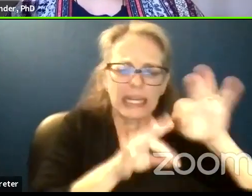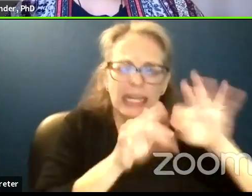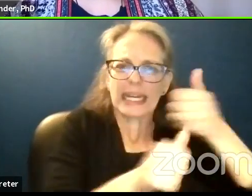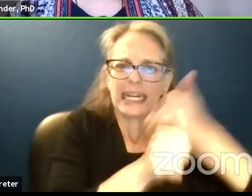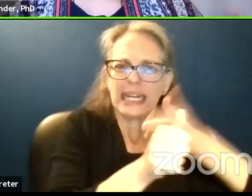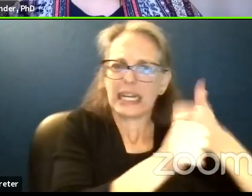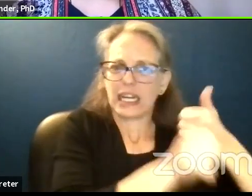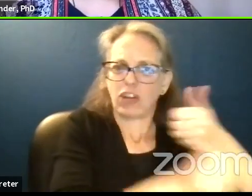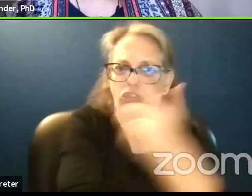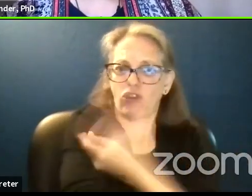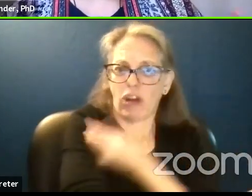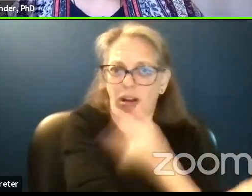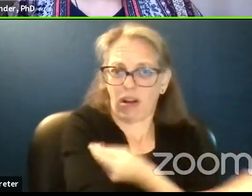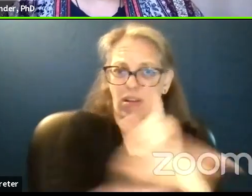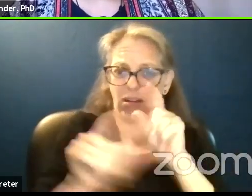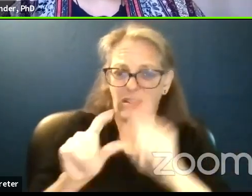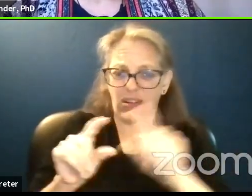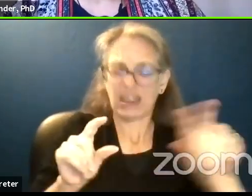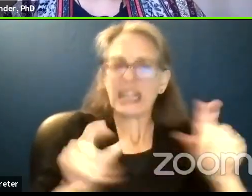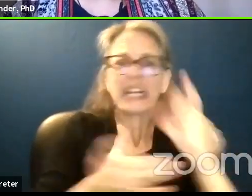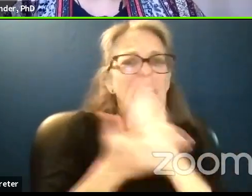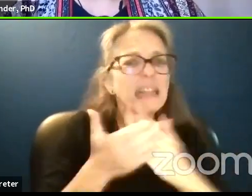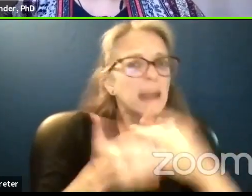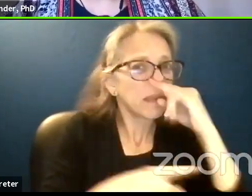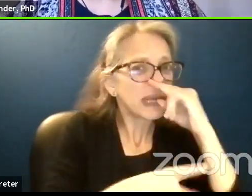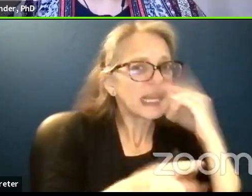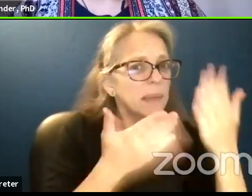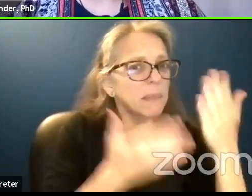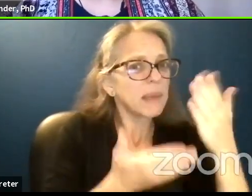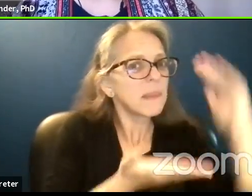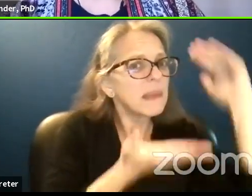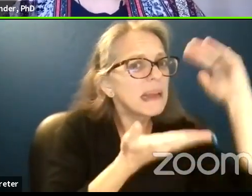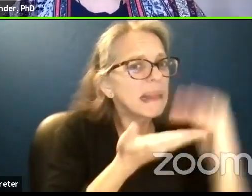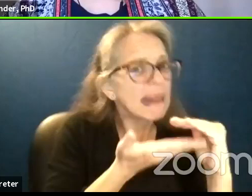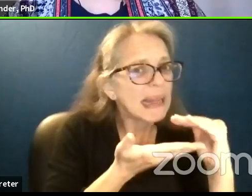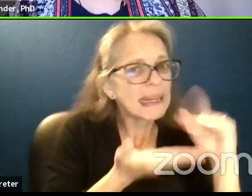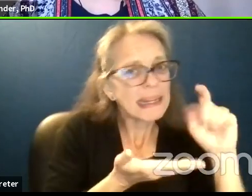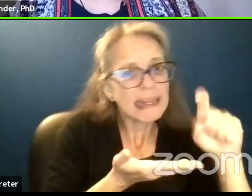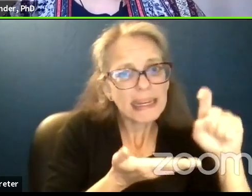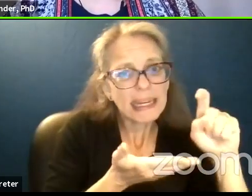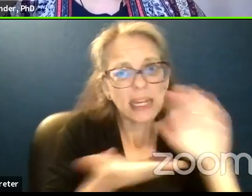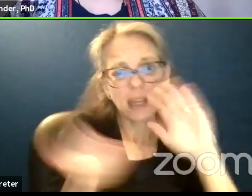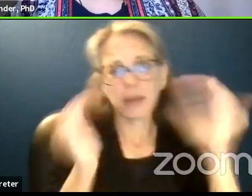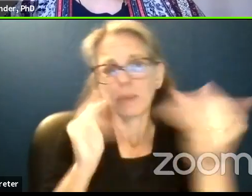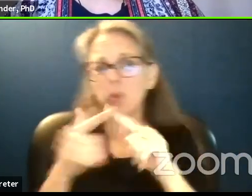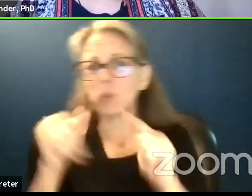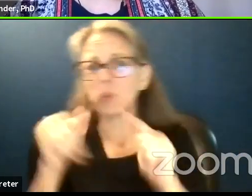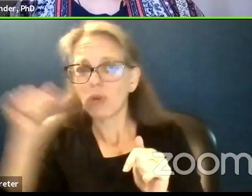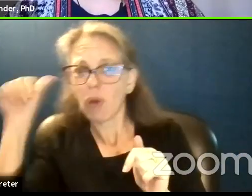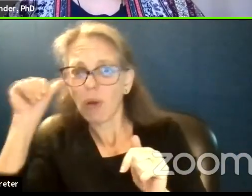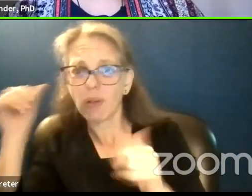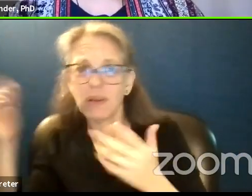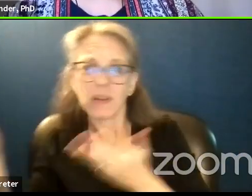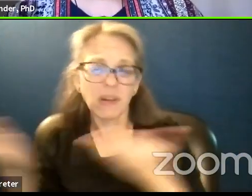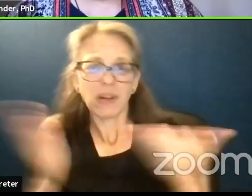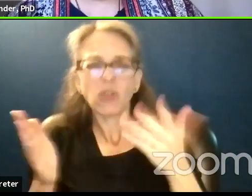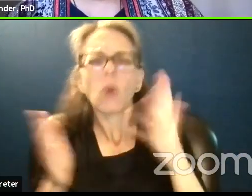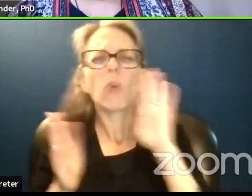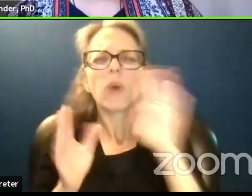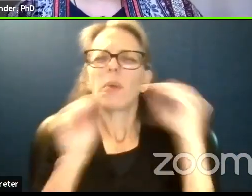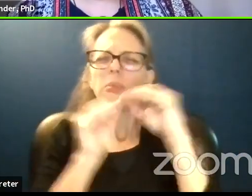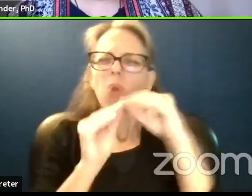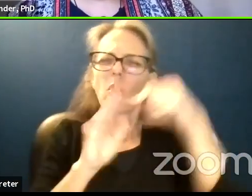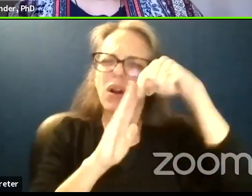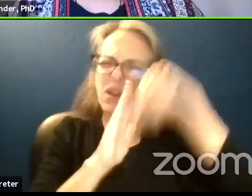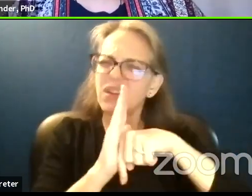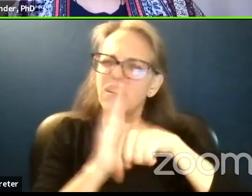to put in, some kids may need less vaccine than adults, then they'll do bigger study. So this will take a little